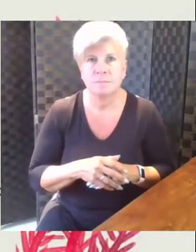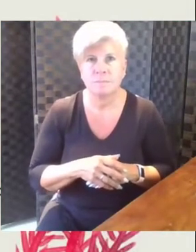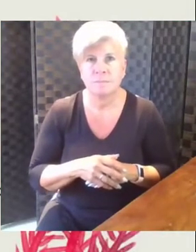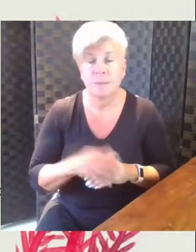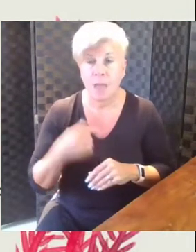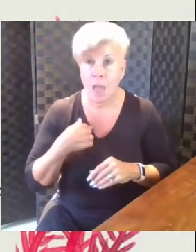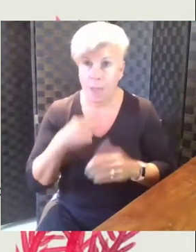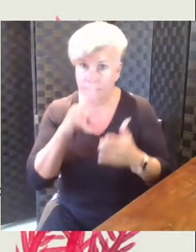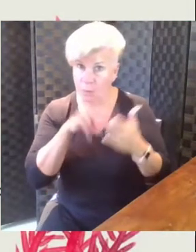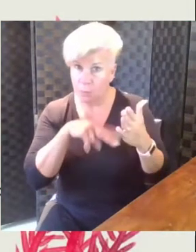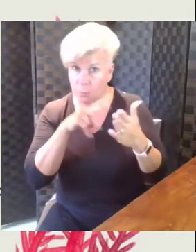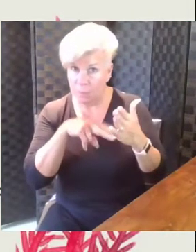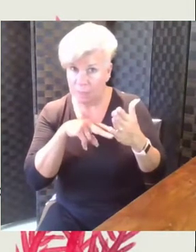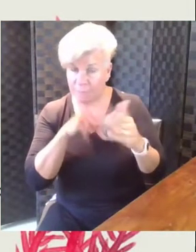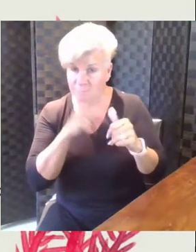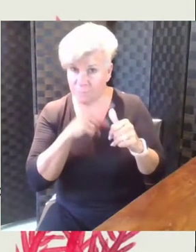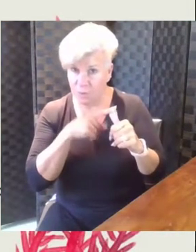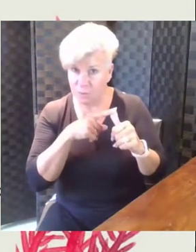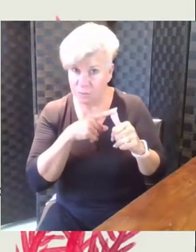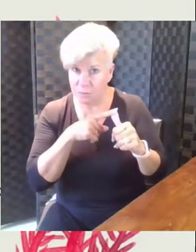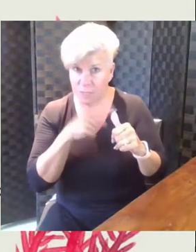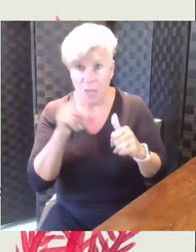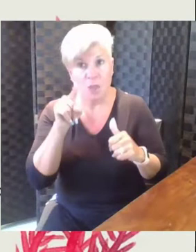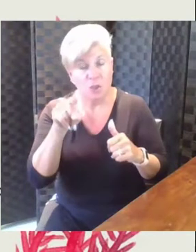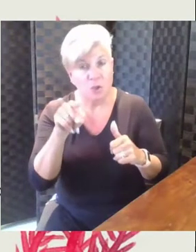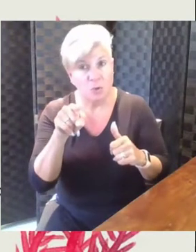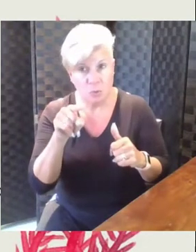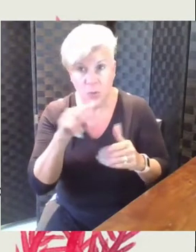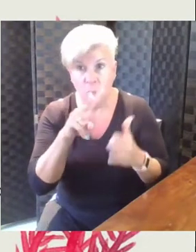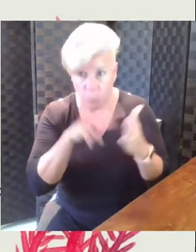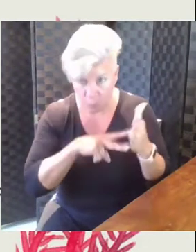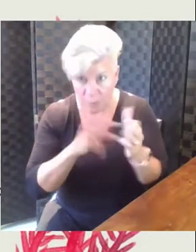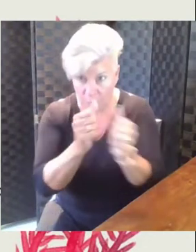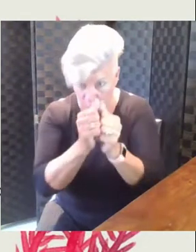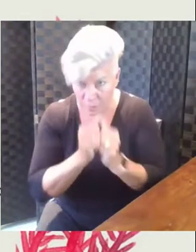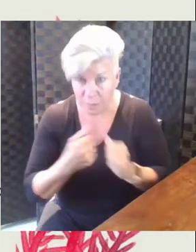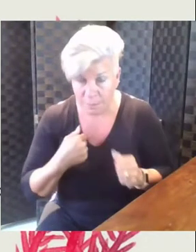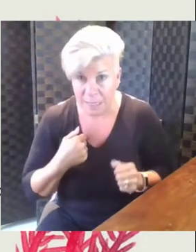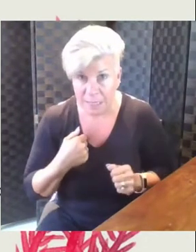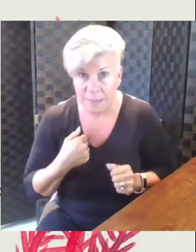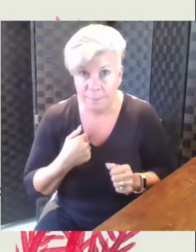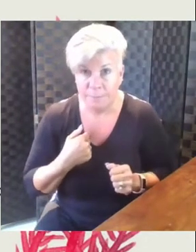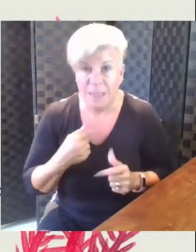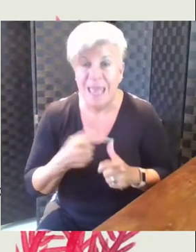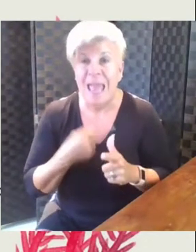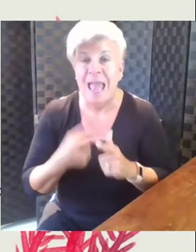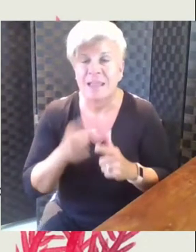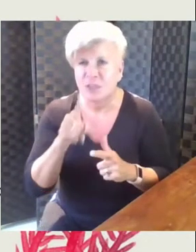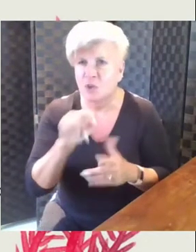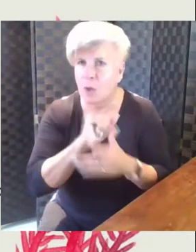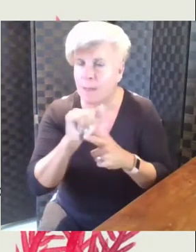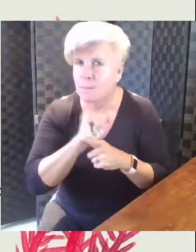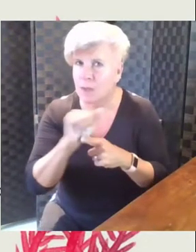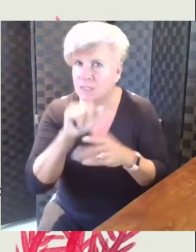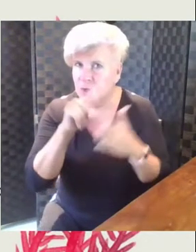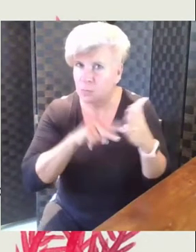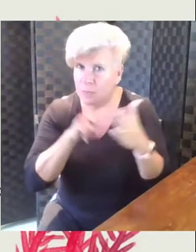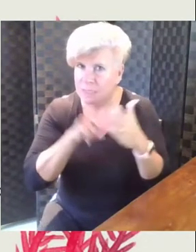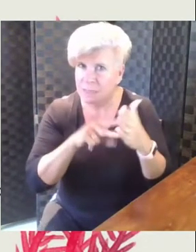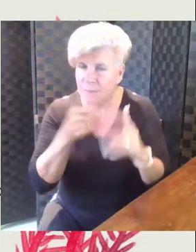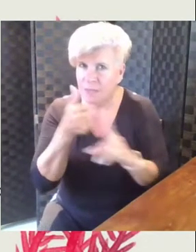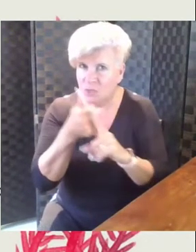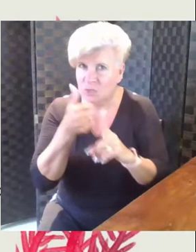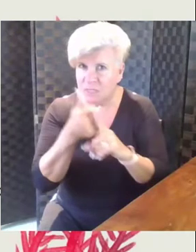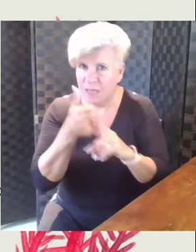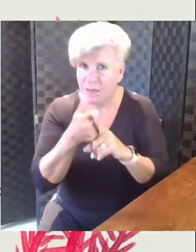So I'm going to read this passage first, and I want you to also be reading it along with me. And then you can practice reading this passage